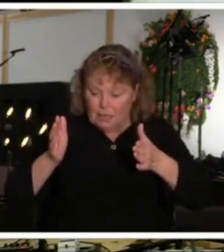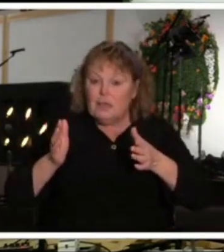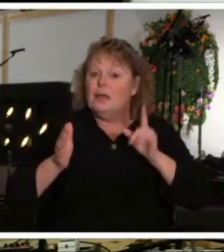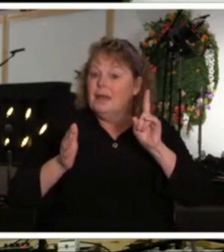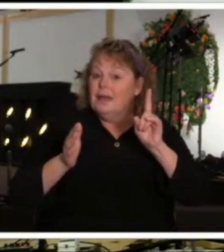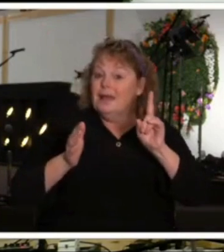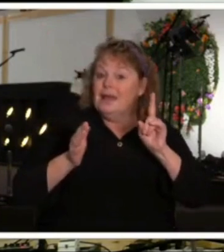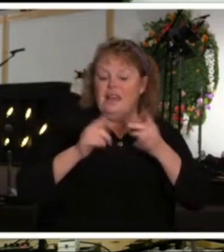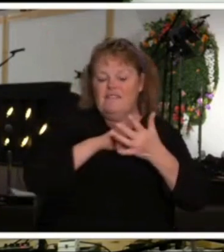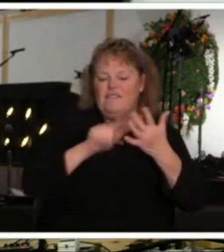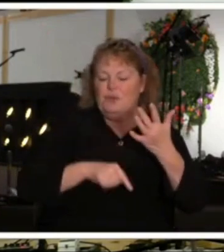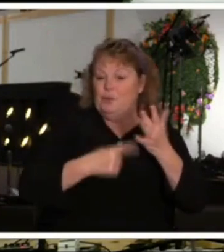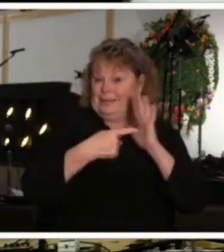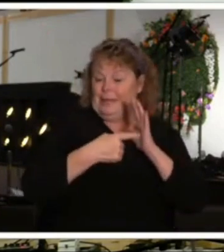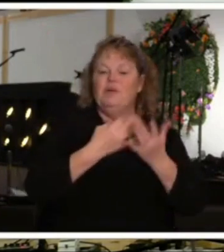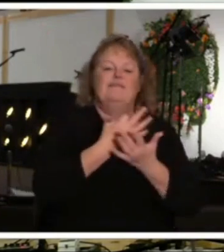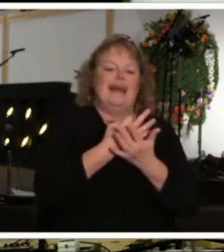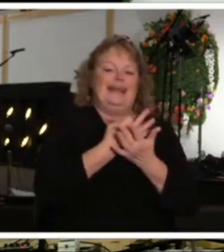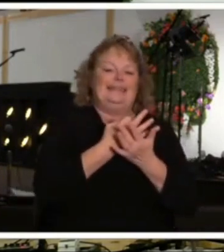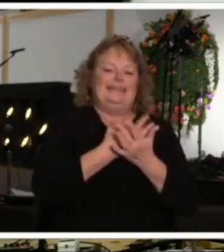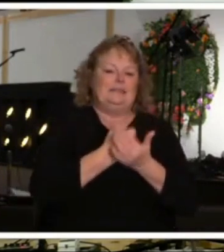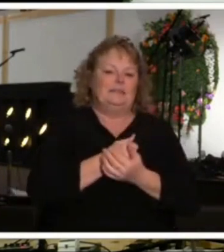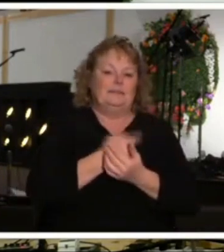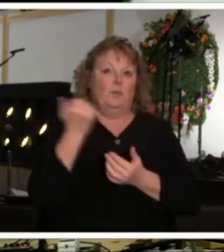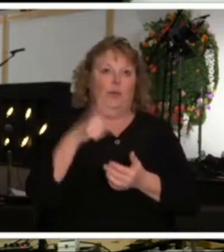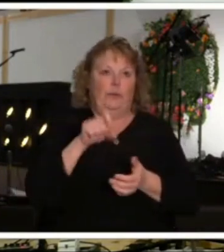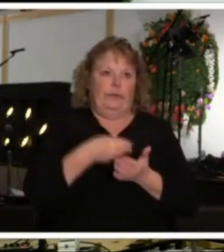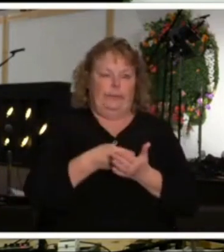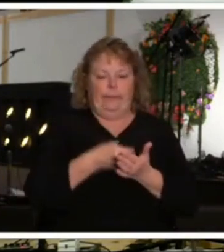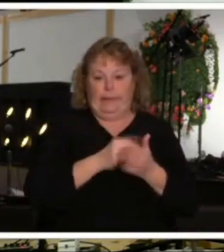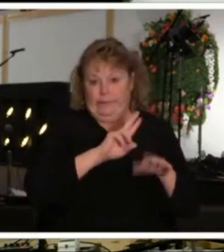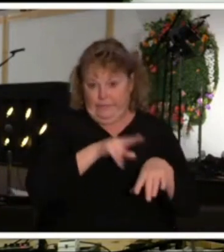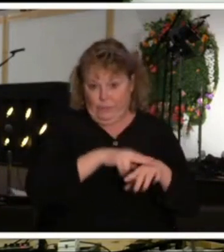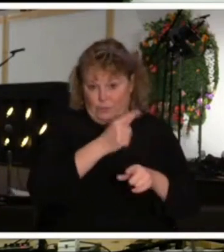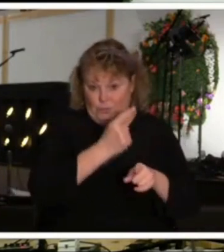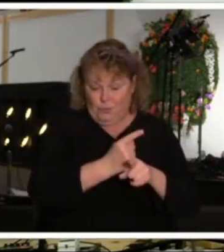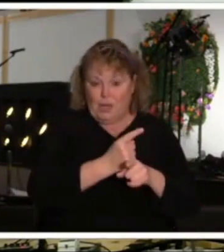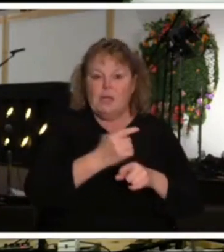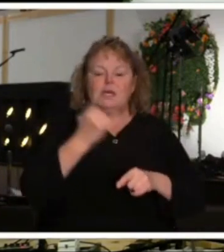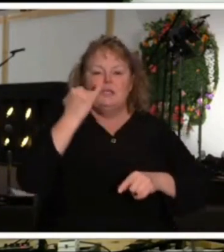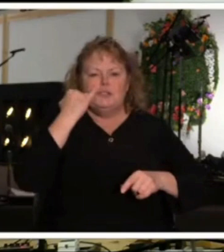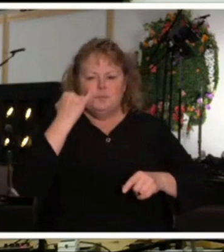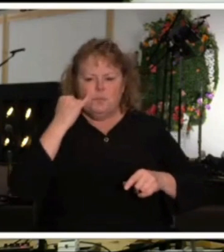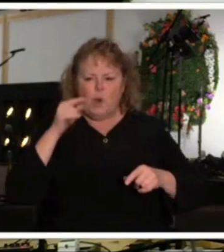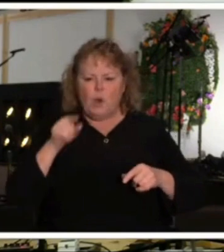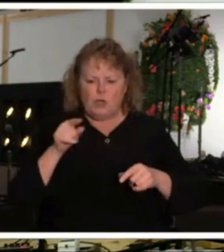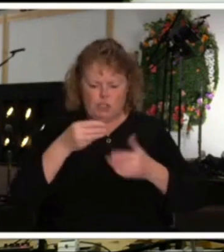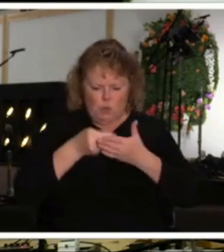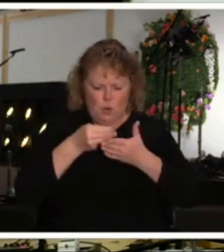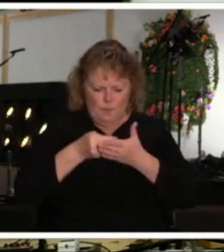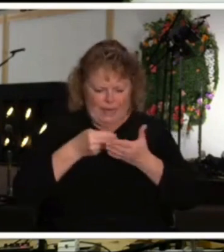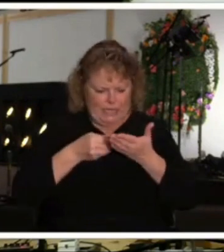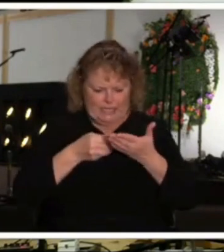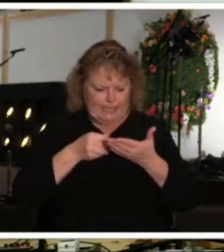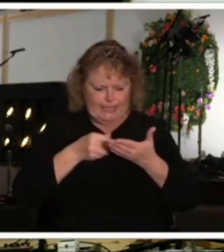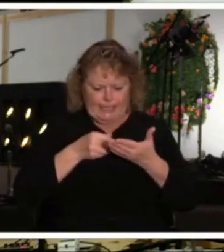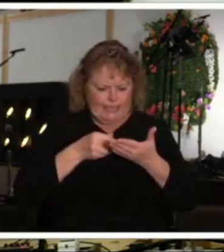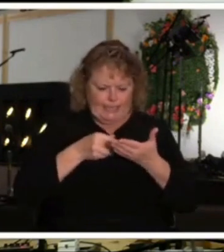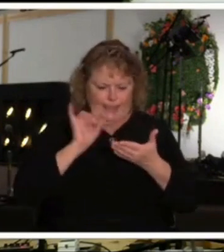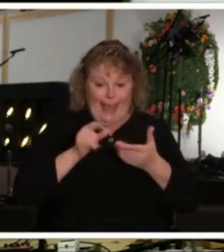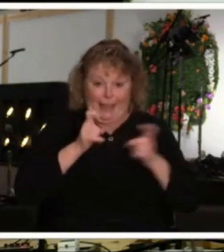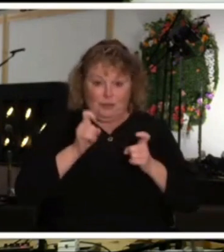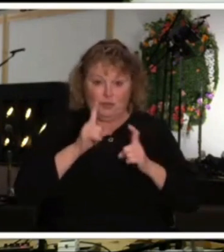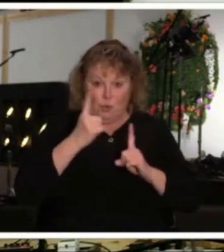finances. Now, we all need finances. But if you're in a position where your finances control